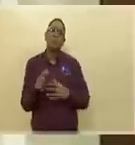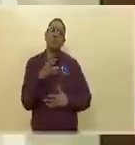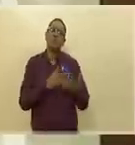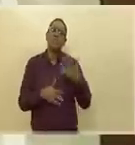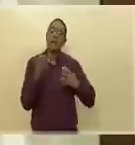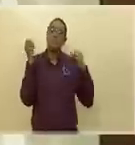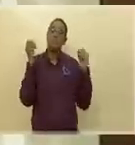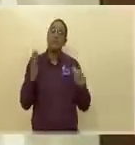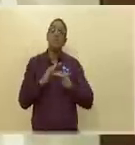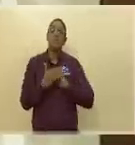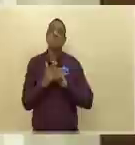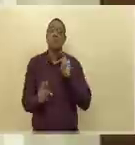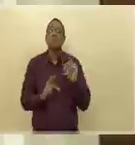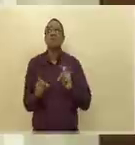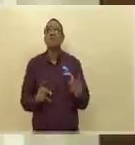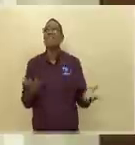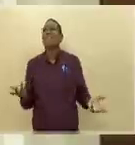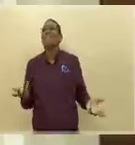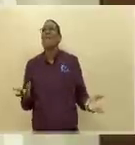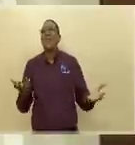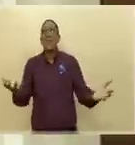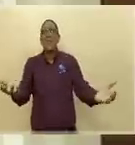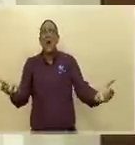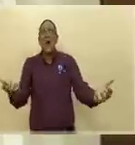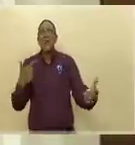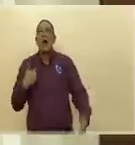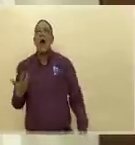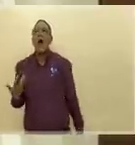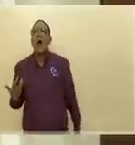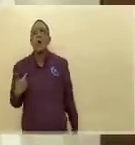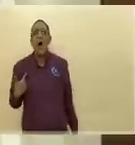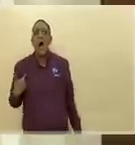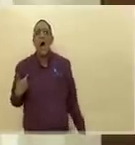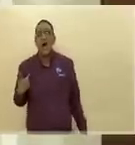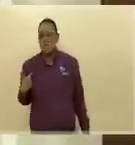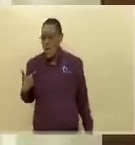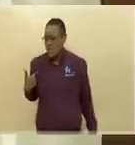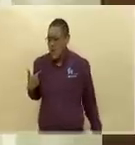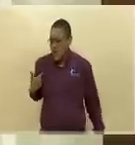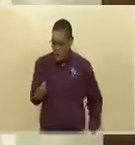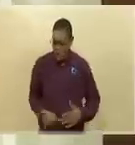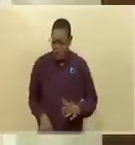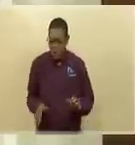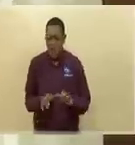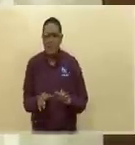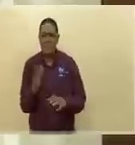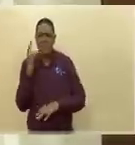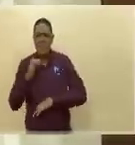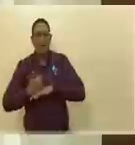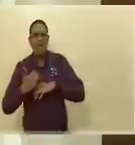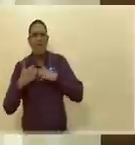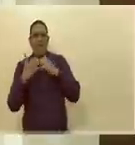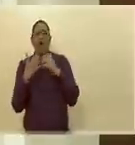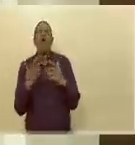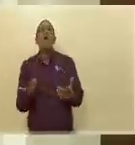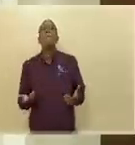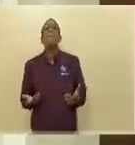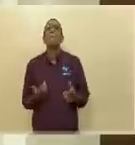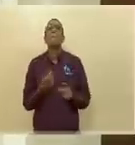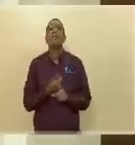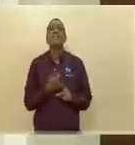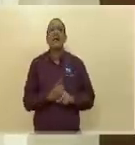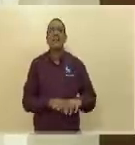Many Jamaicans wanted to get this birth certificate because it formed